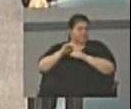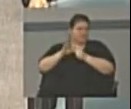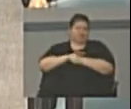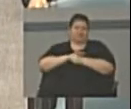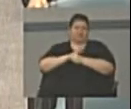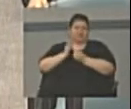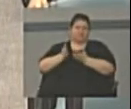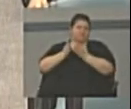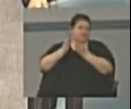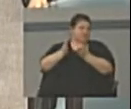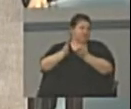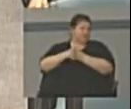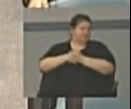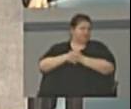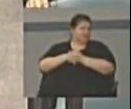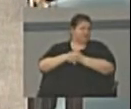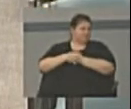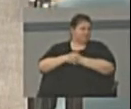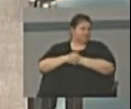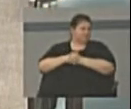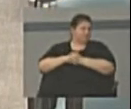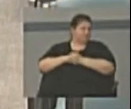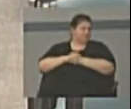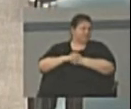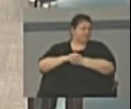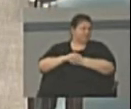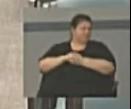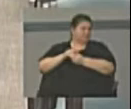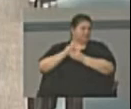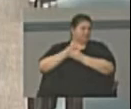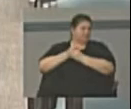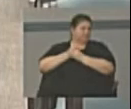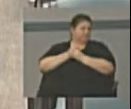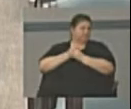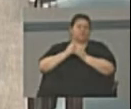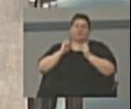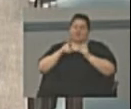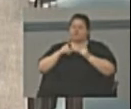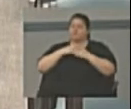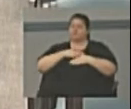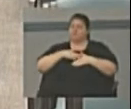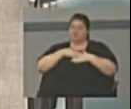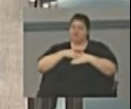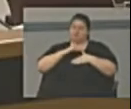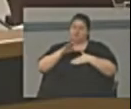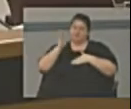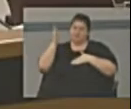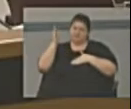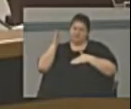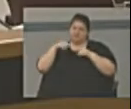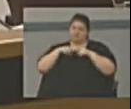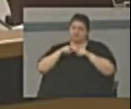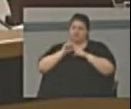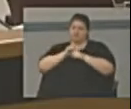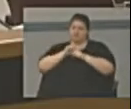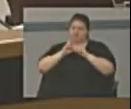Commission. Is that correct? Yes, sir. Okay. So we appreciate the presentation you made at the work session.